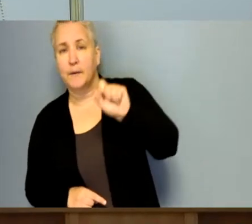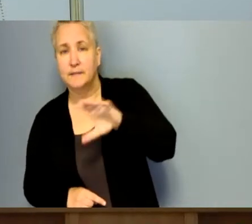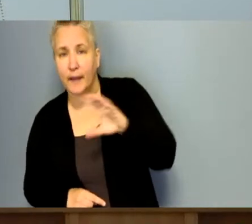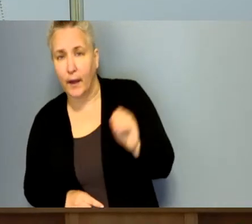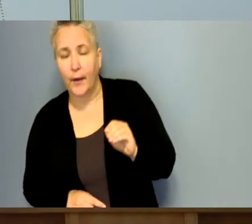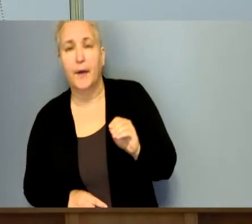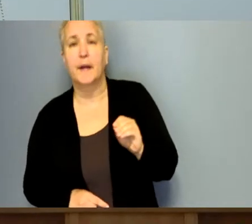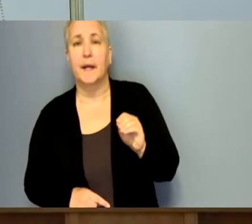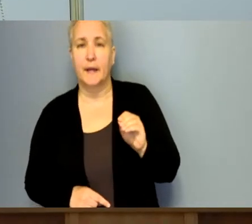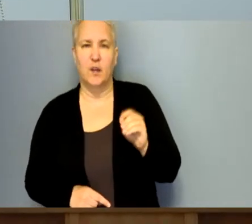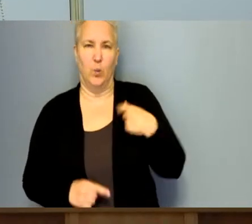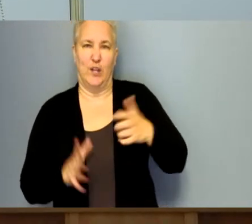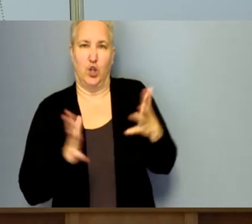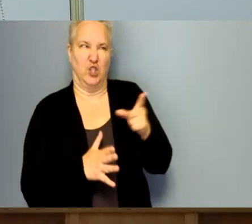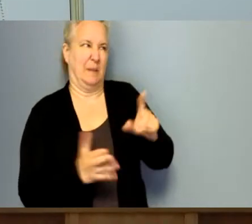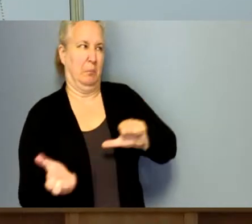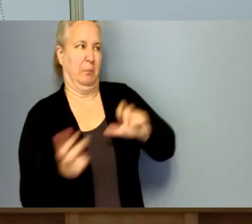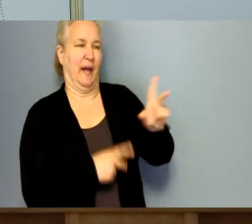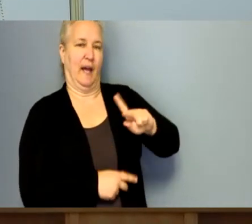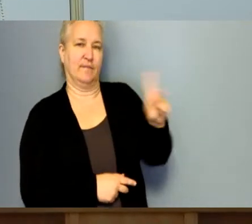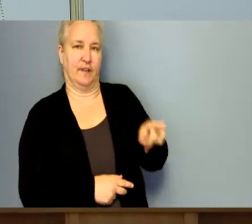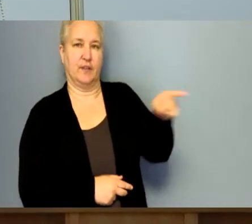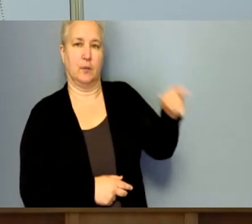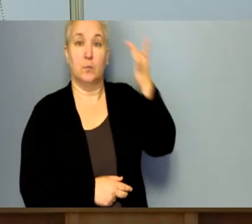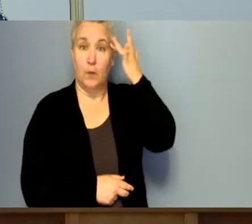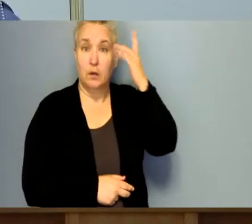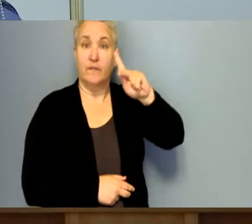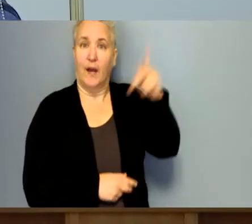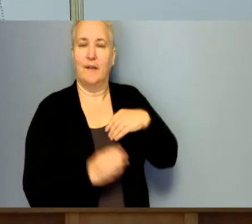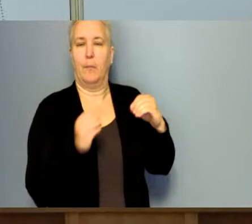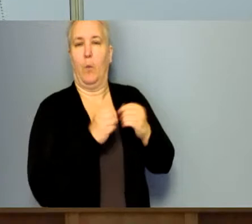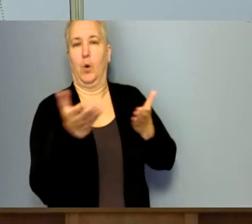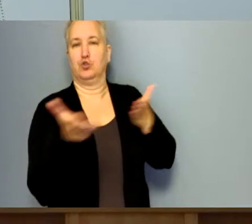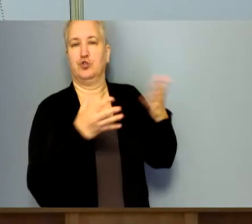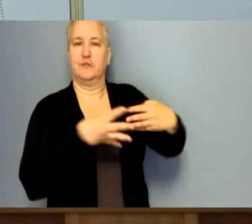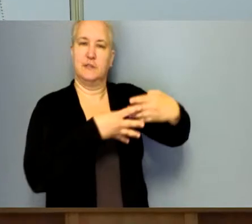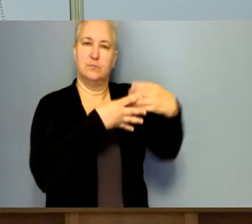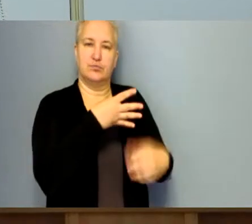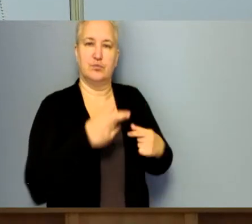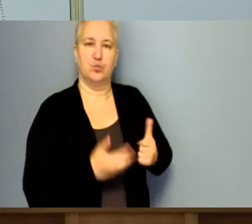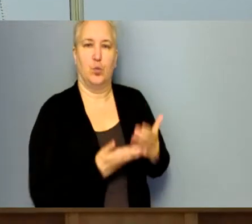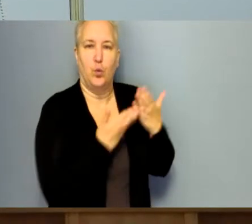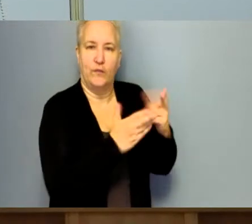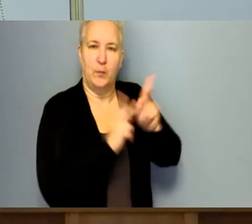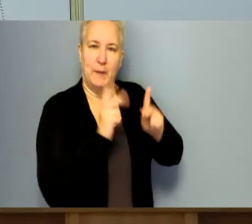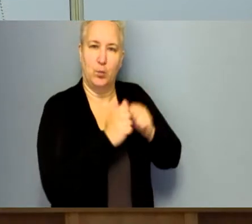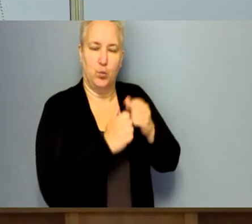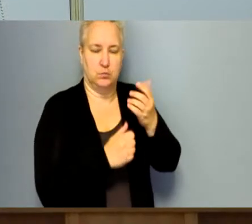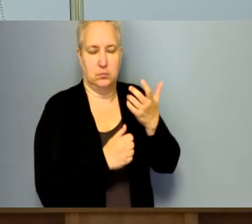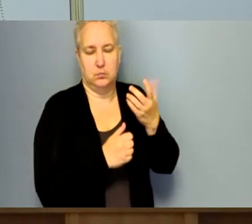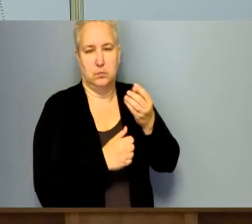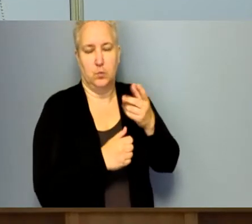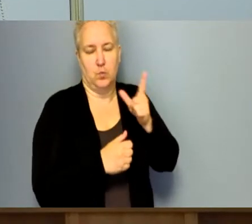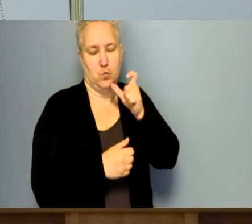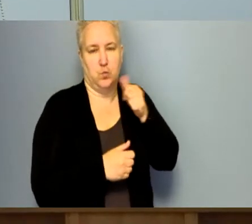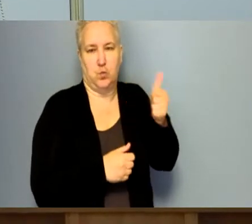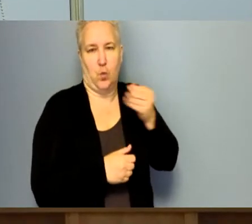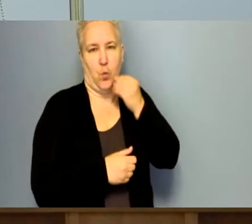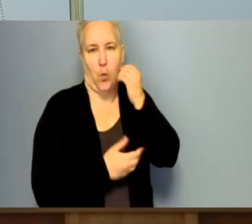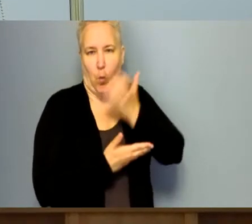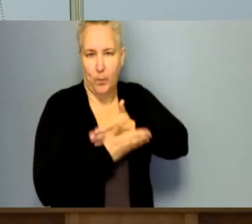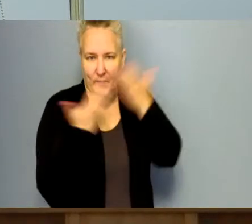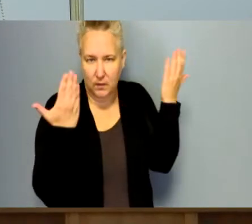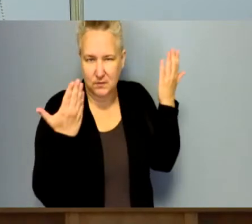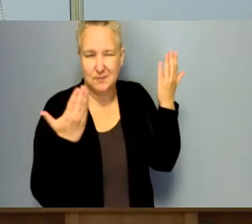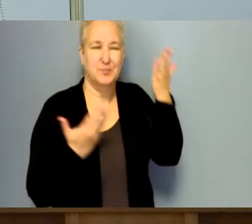of actually encouraging them to return to Philadelphia, because Philadelphia actually has more services to offer people who are homeless than we do, just because of their